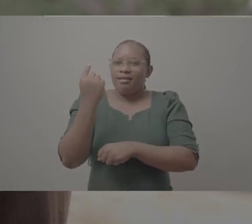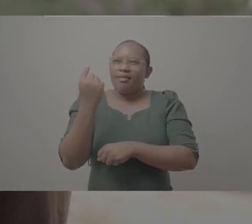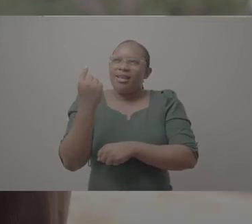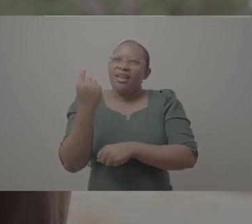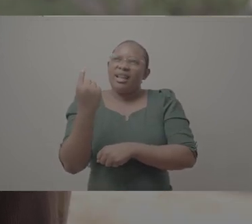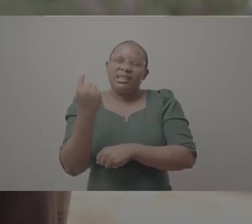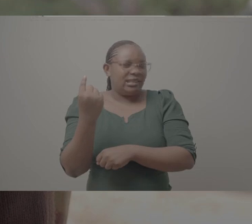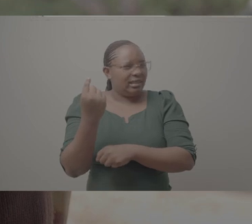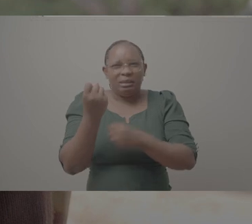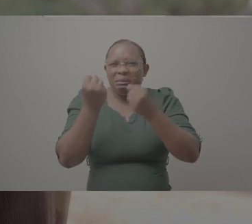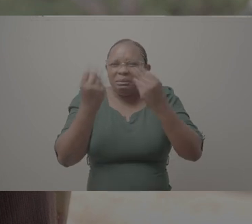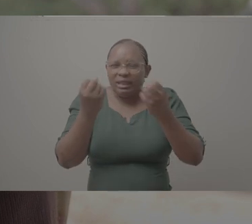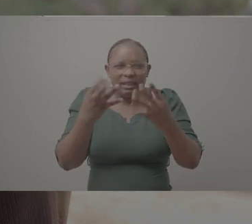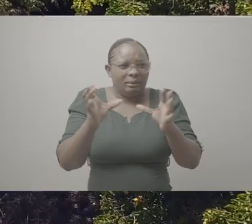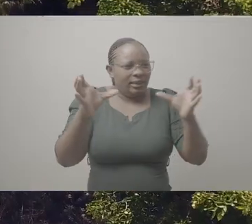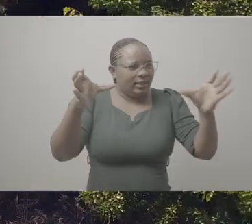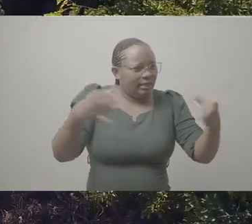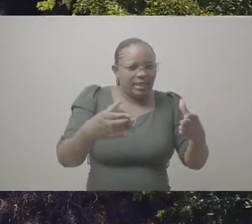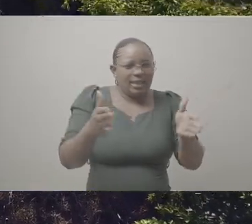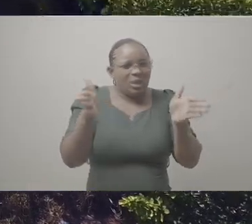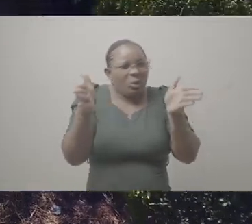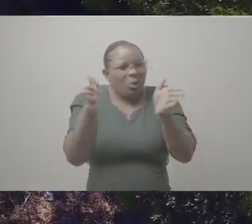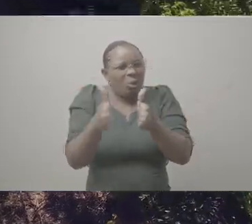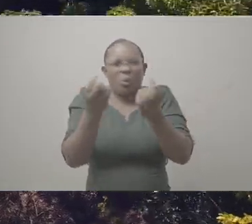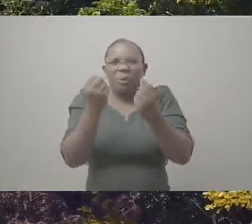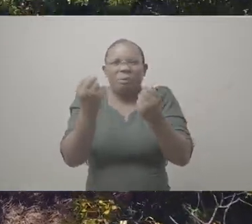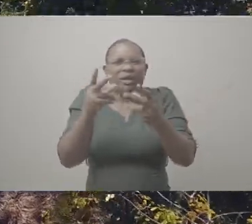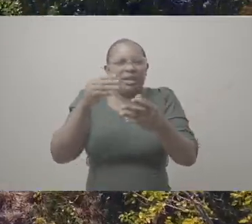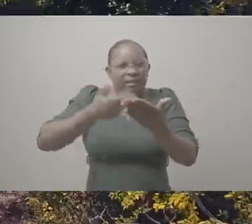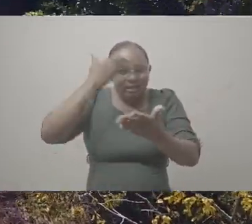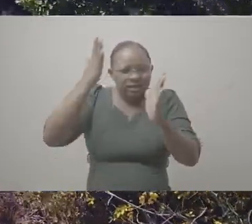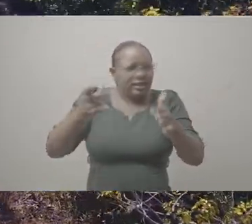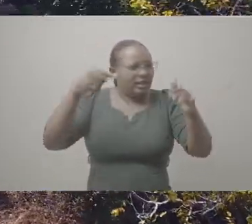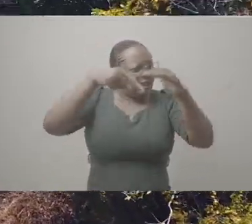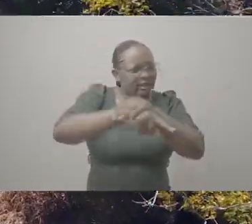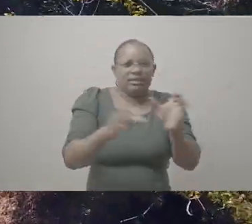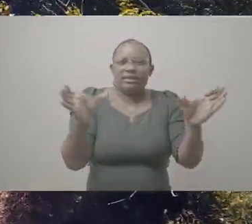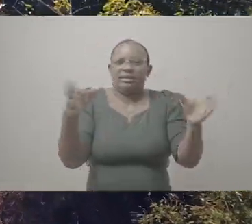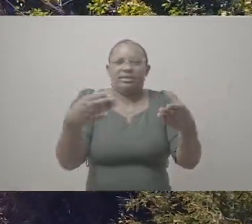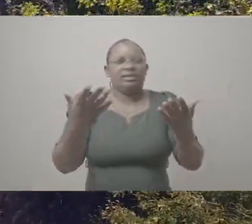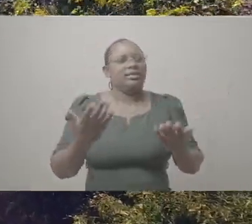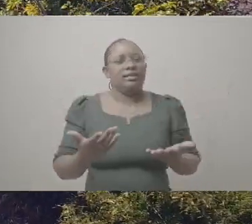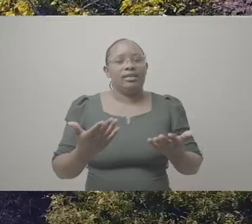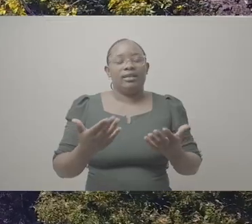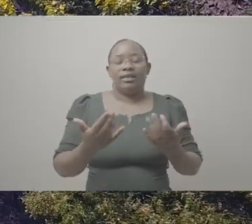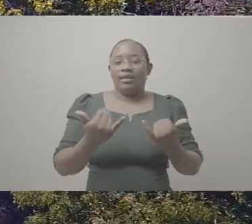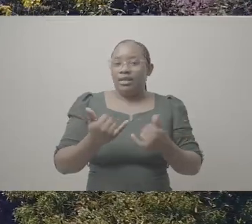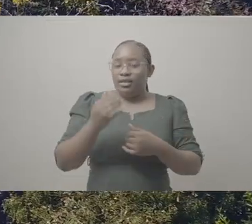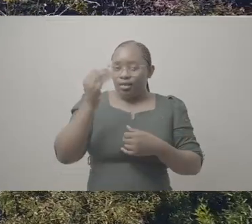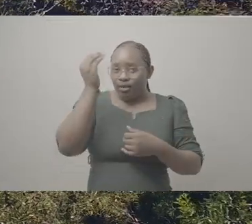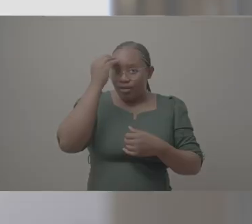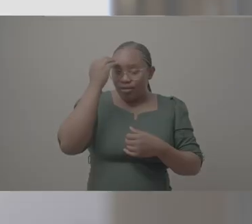were very squeezed, like we were not learning freely. You might be aware that the new Dawn